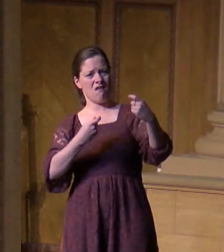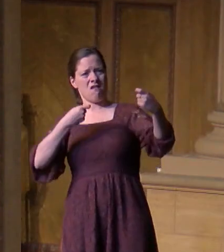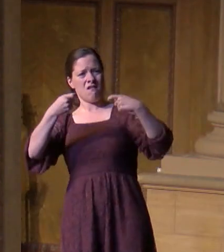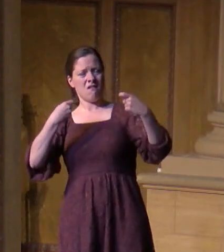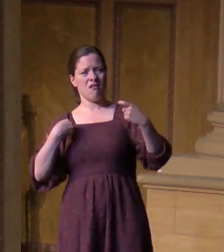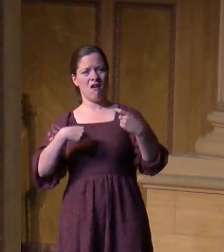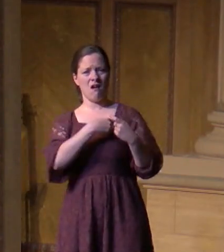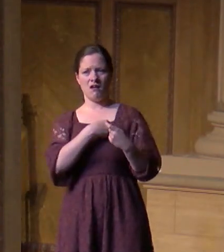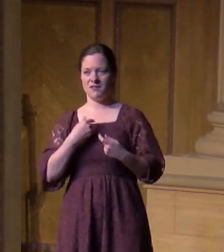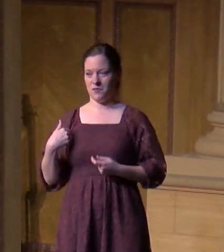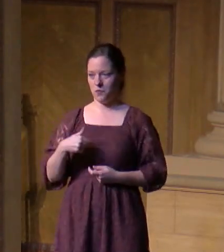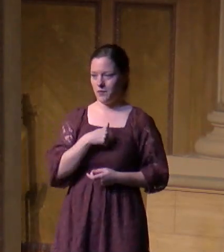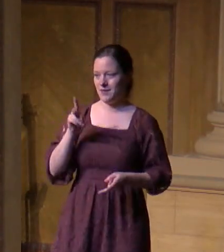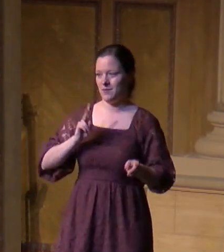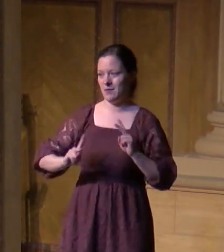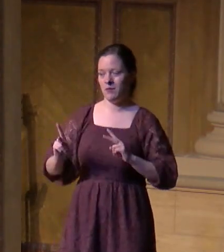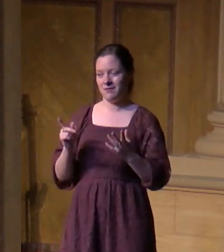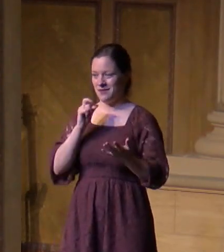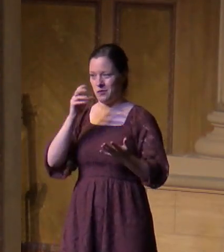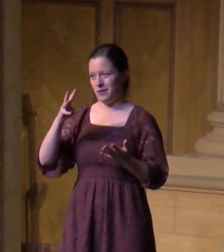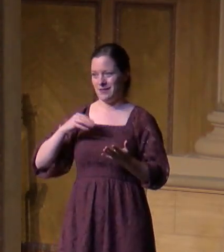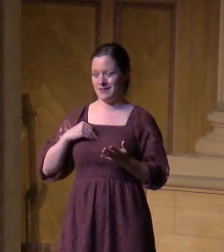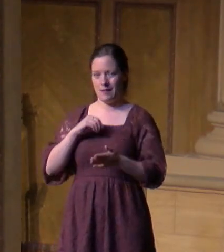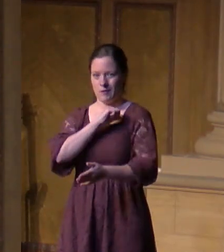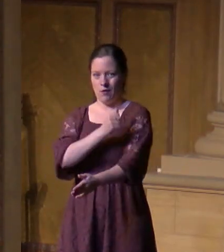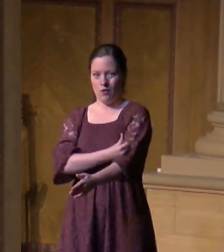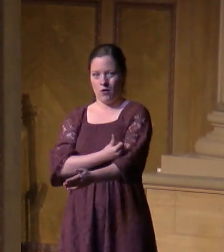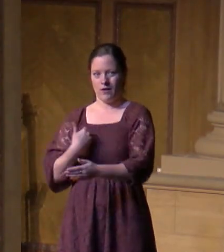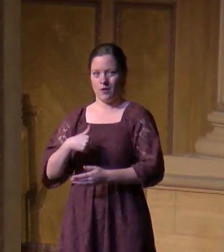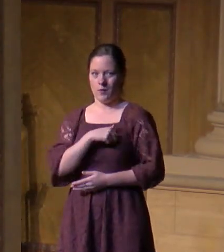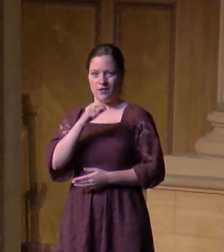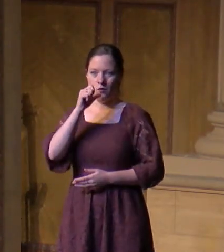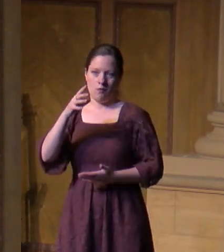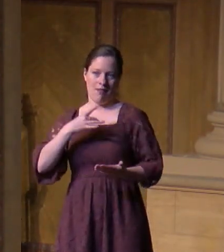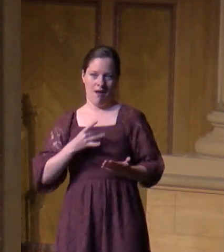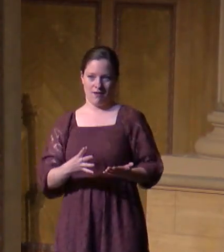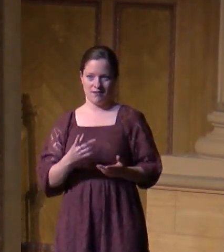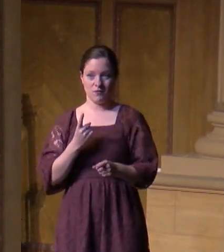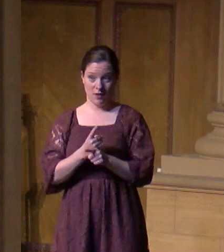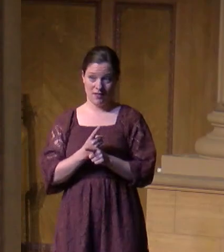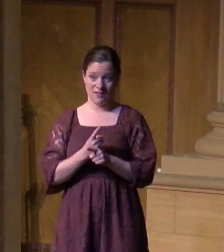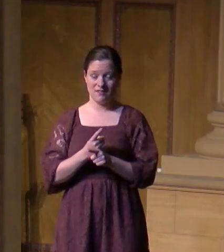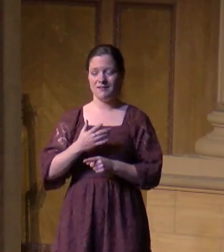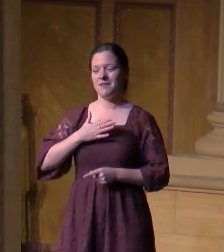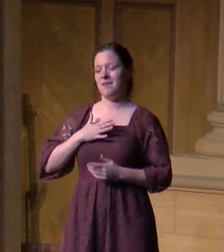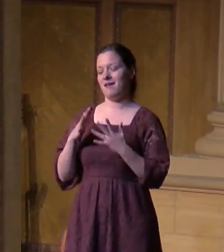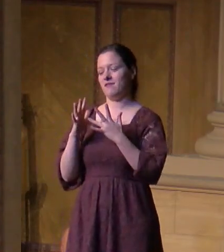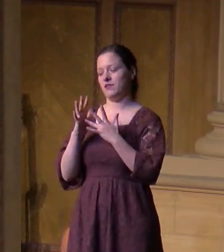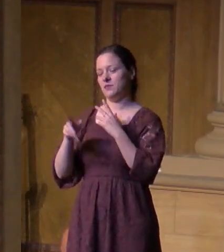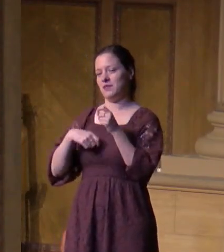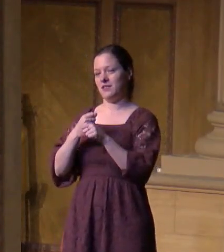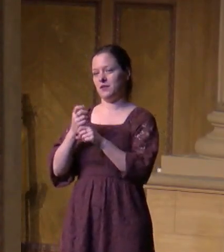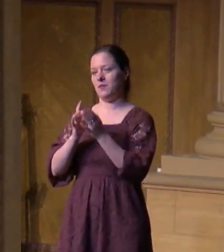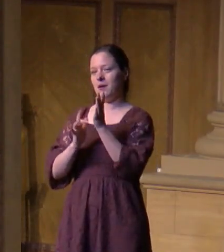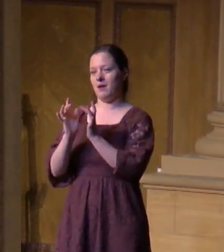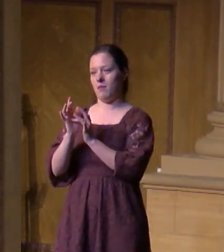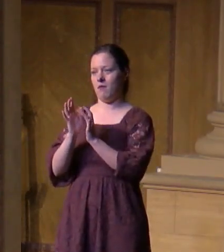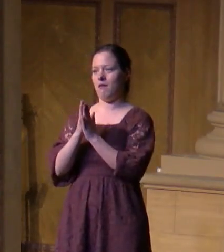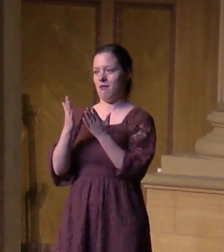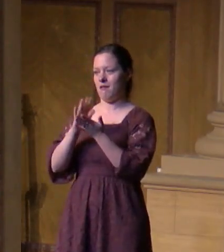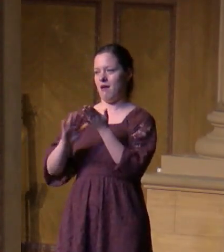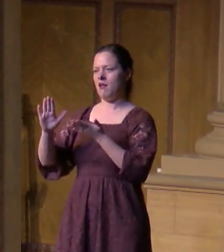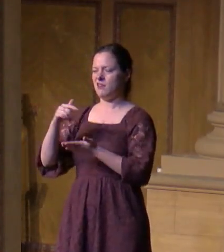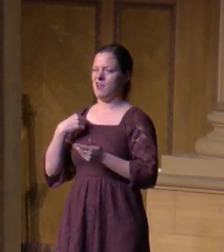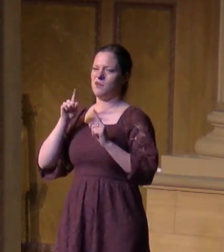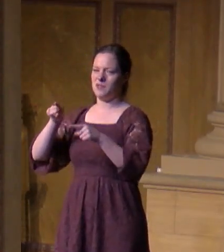As people, we don't tend to do really well under authority that we don't think should be there. My freshman year of Bible college, I went to a pretty